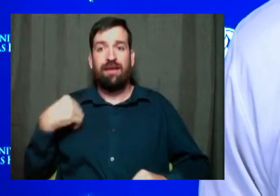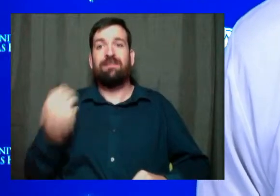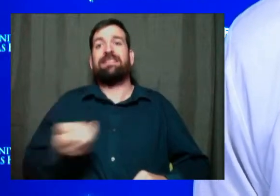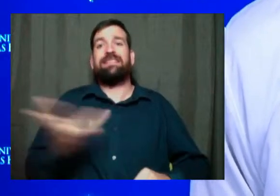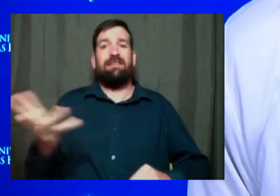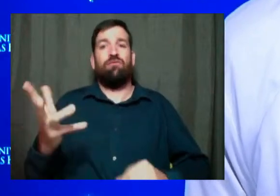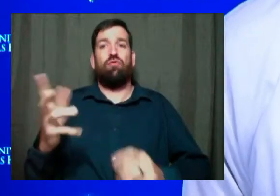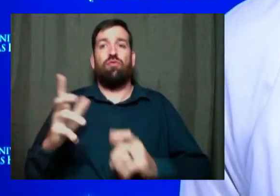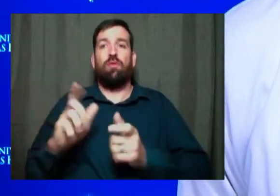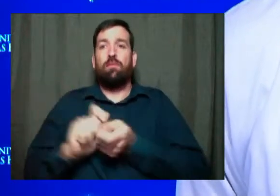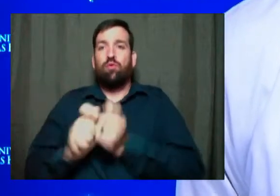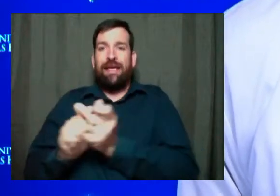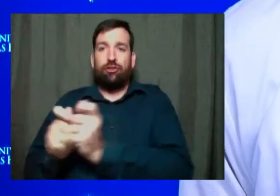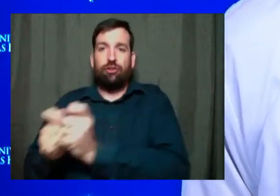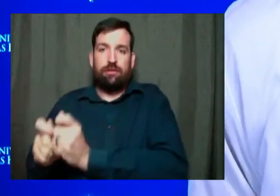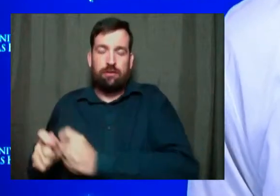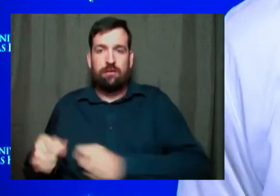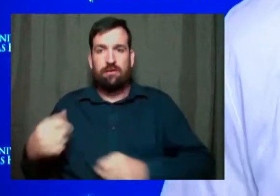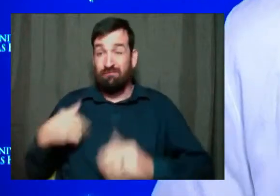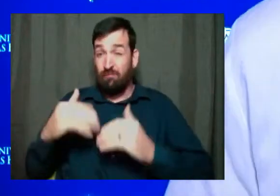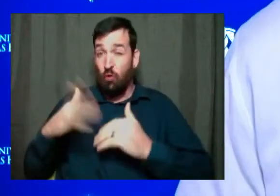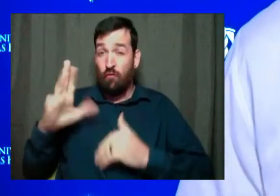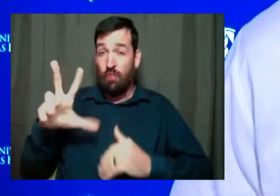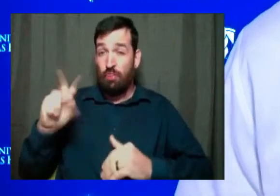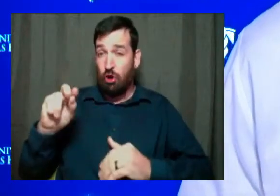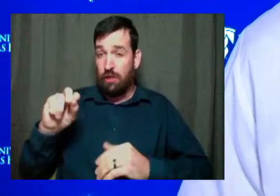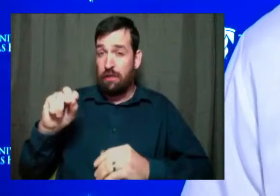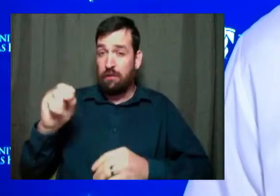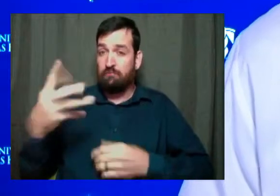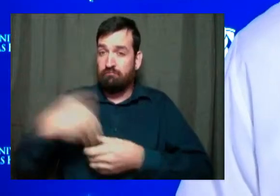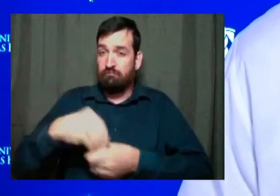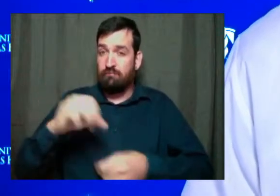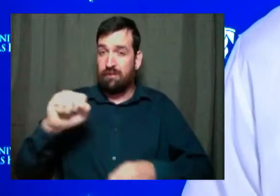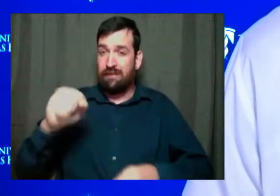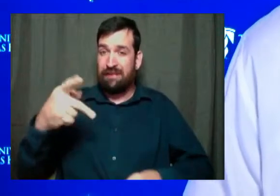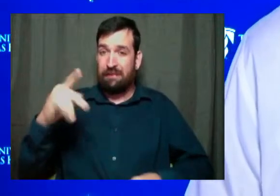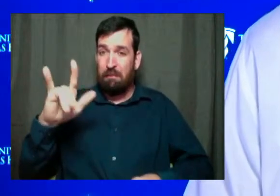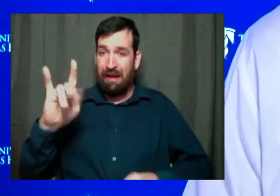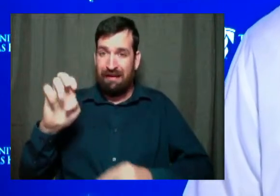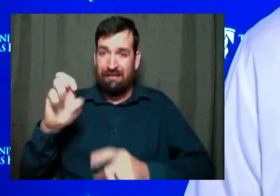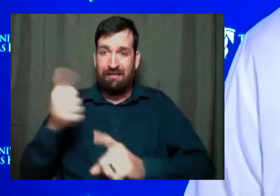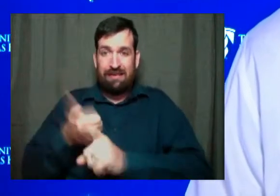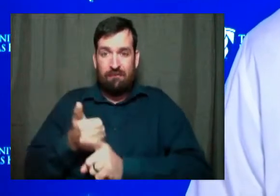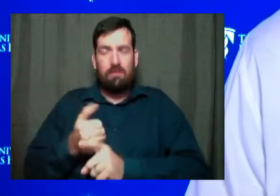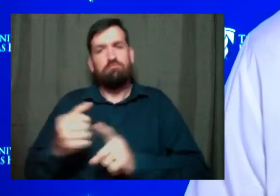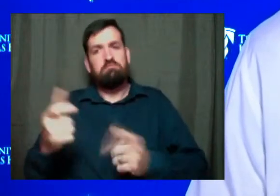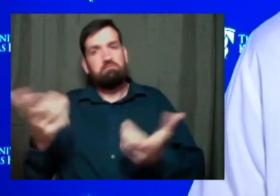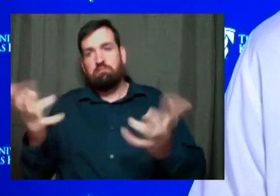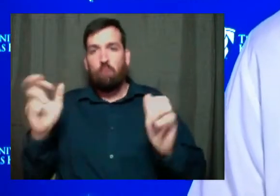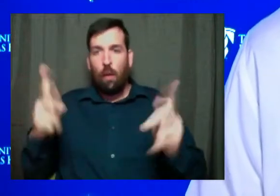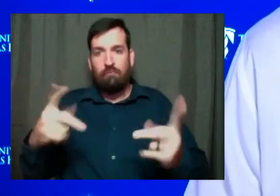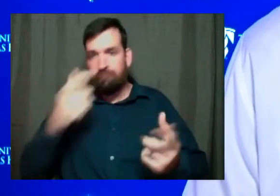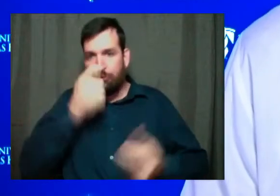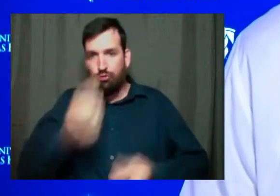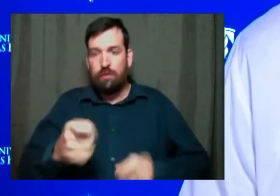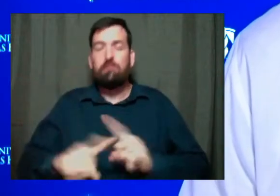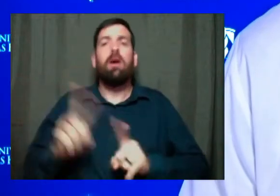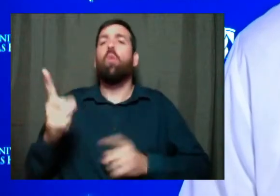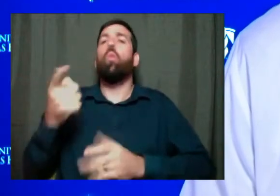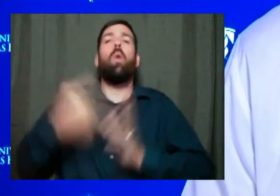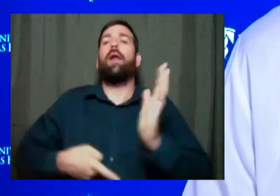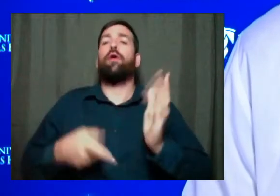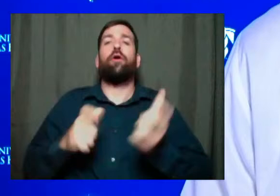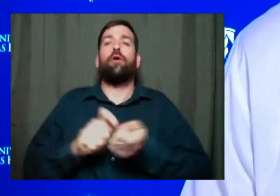30 mutations in the spike protein itself. Okay, that's interesting. But we have to understand, what are those mutations? What kind of amino